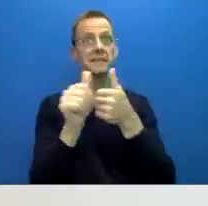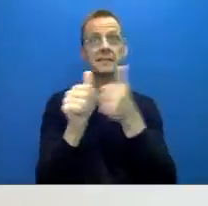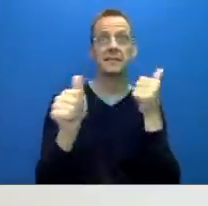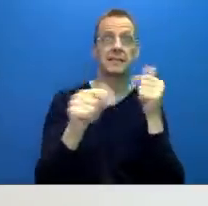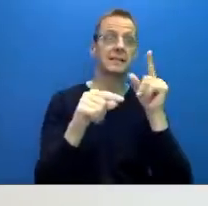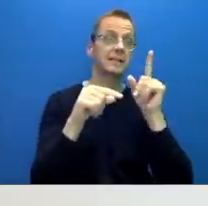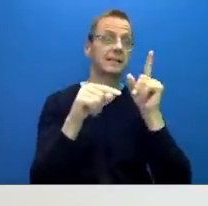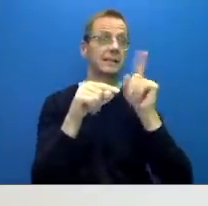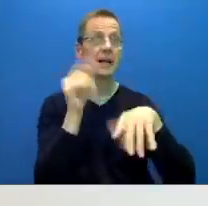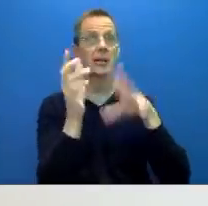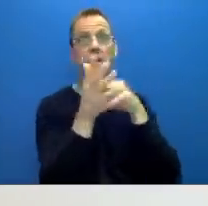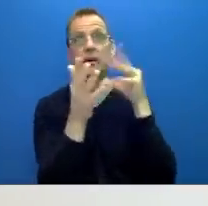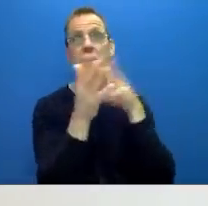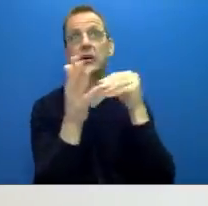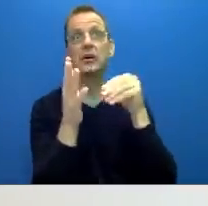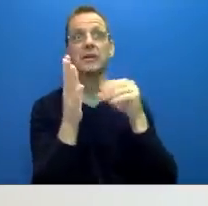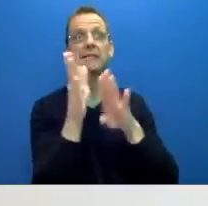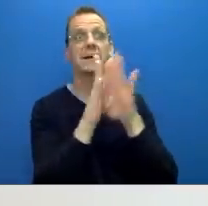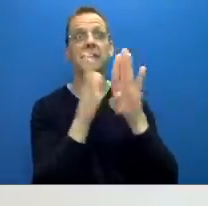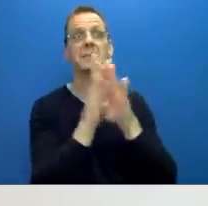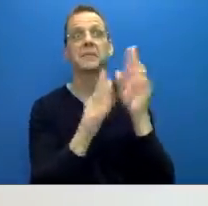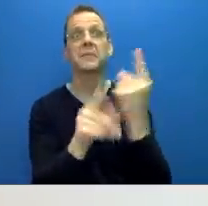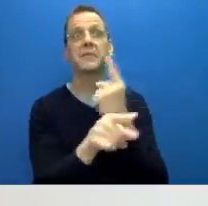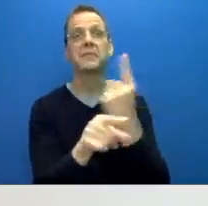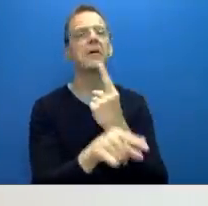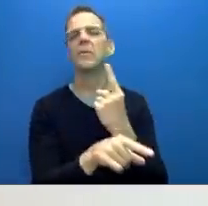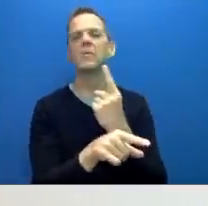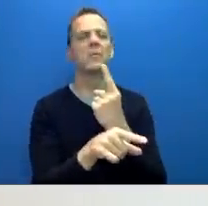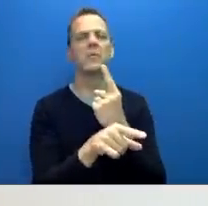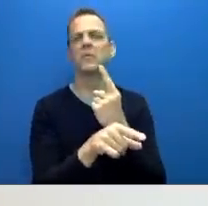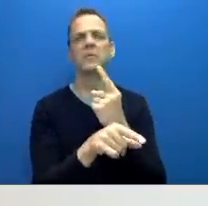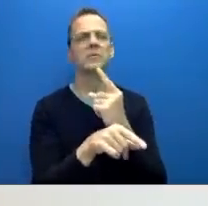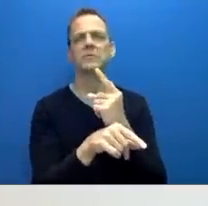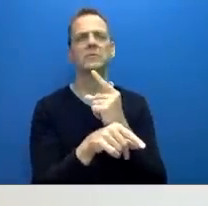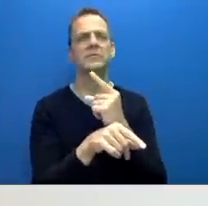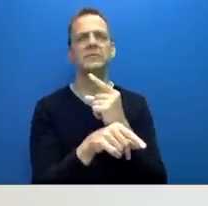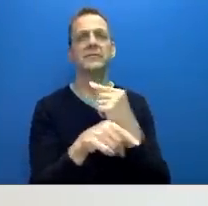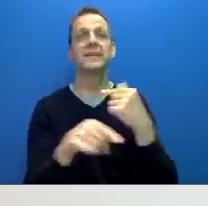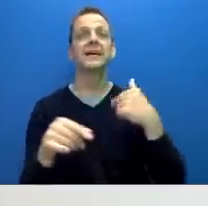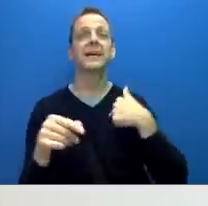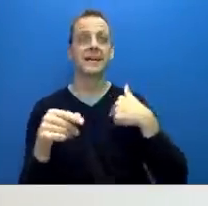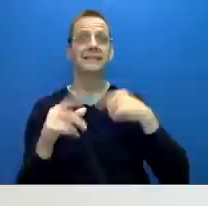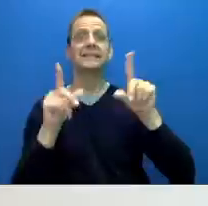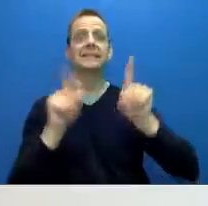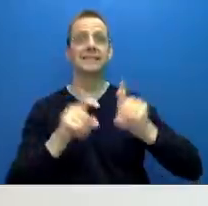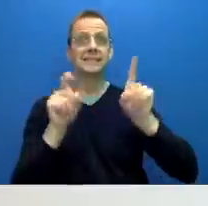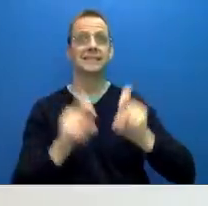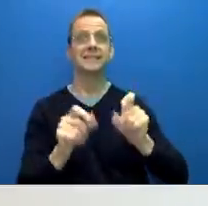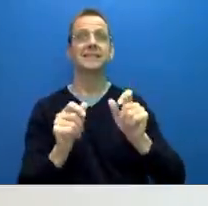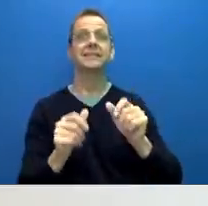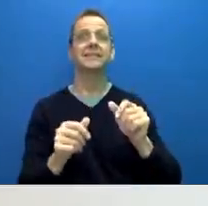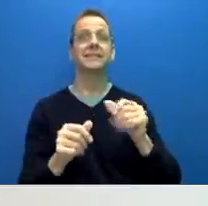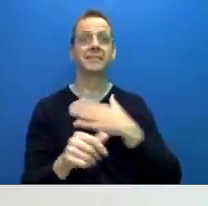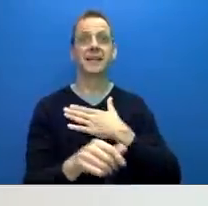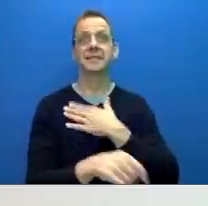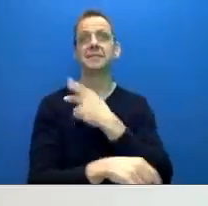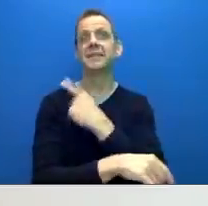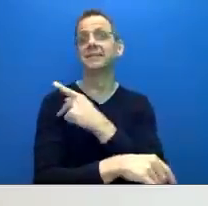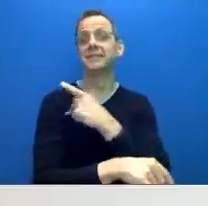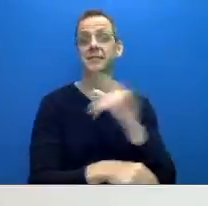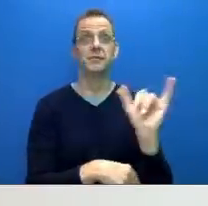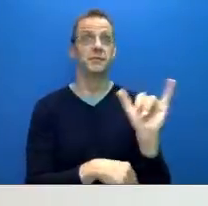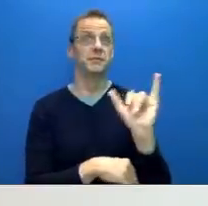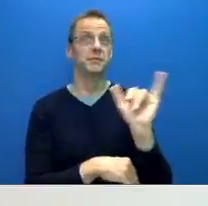in toddlers, if I smile at them in my mask, they will smile and interact back. And so that's